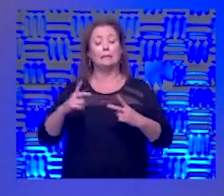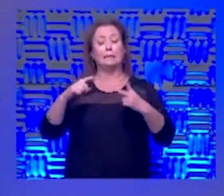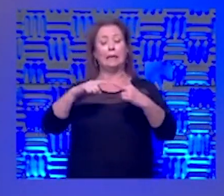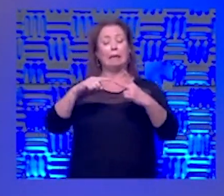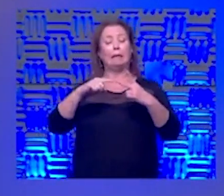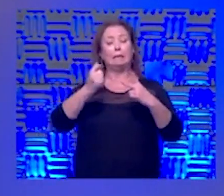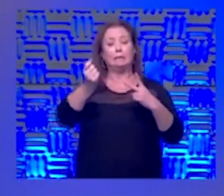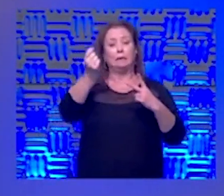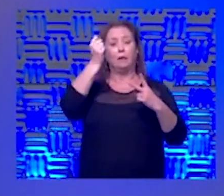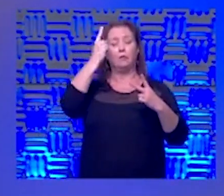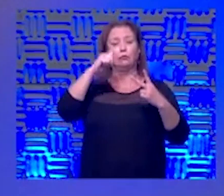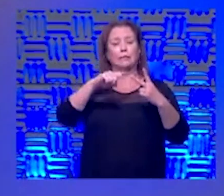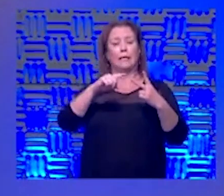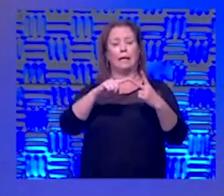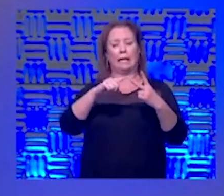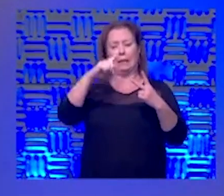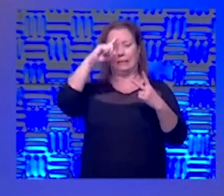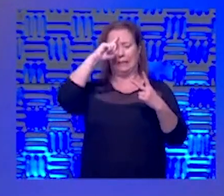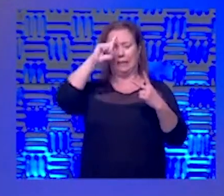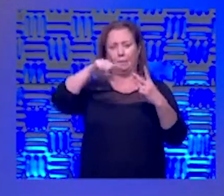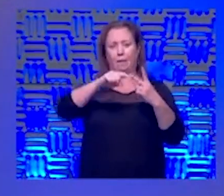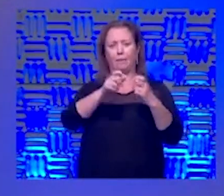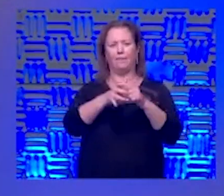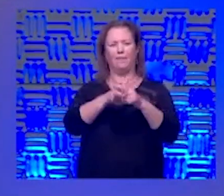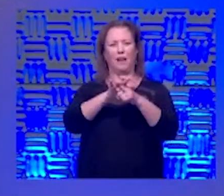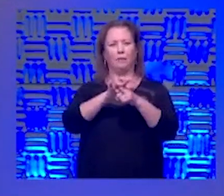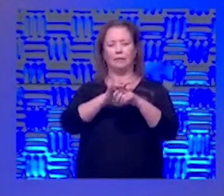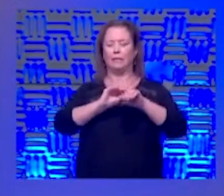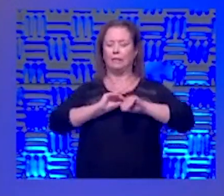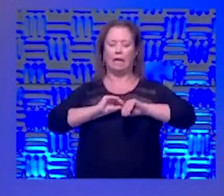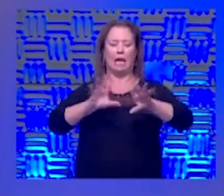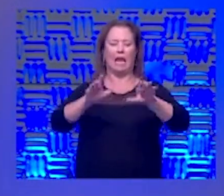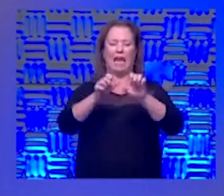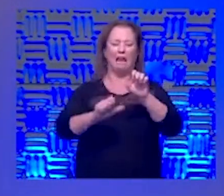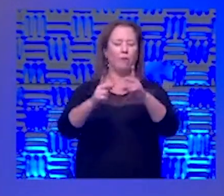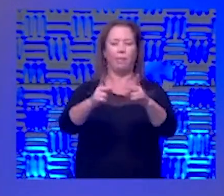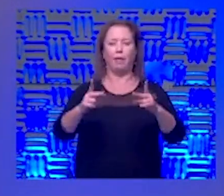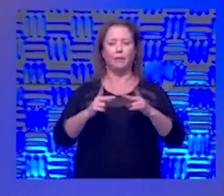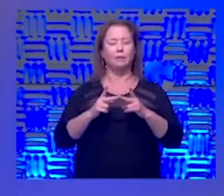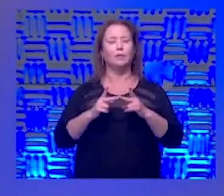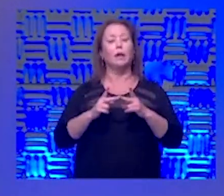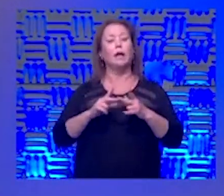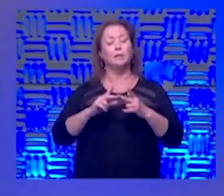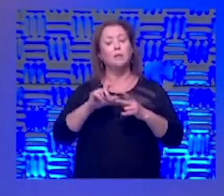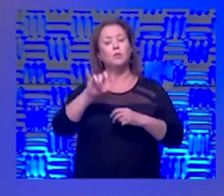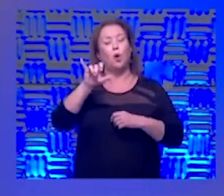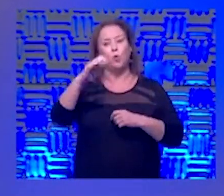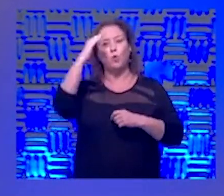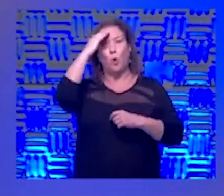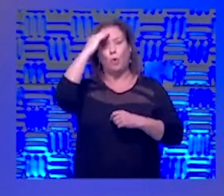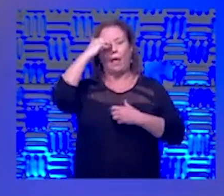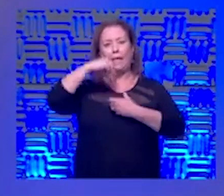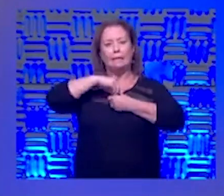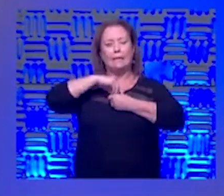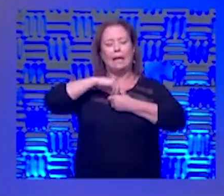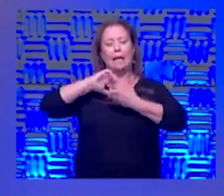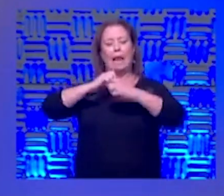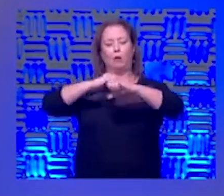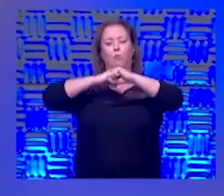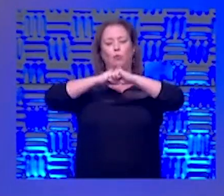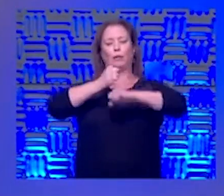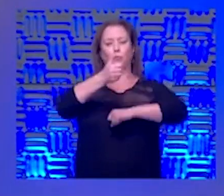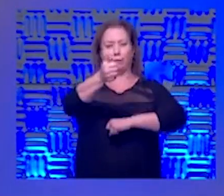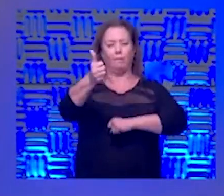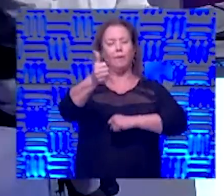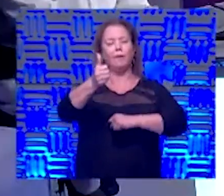is to understand and just think of the virus is everywhere. And so there, how do I protect myself moving forward? And that's all the things that we have talked